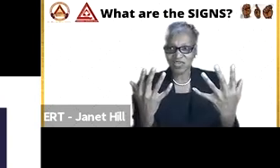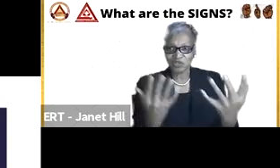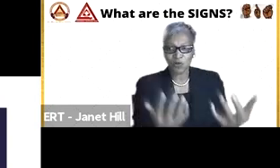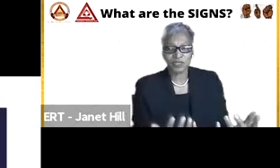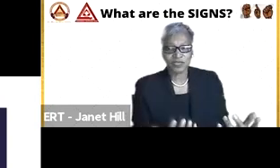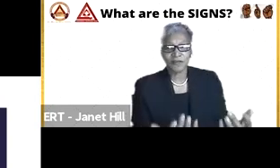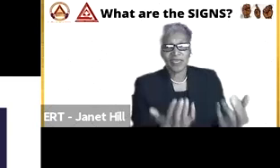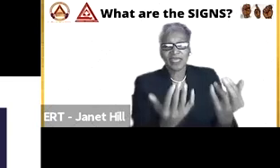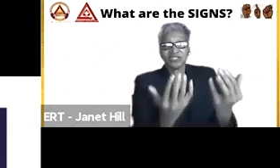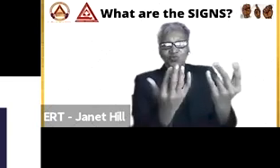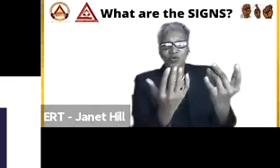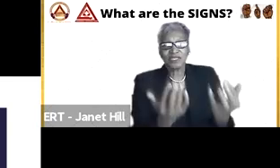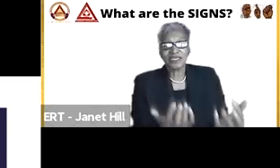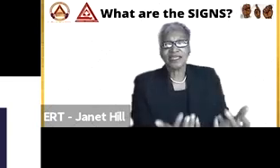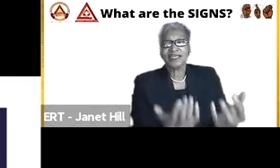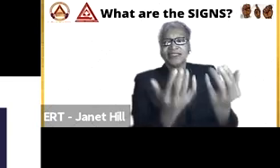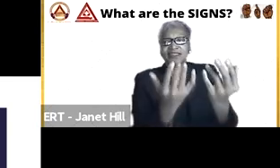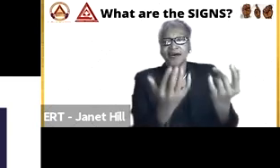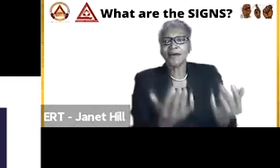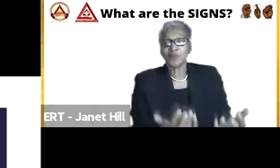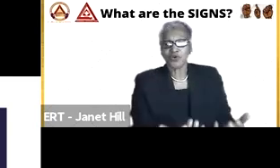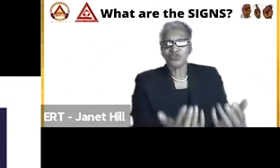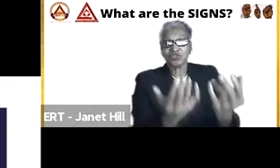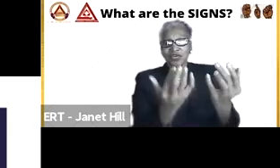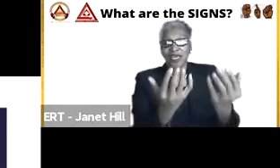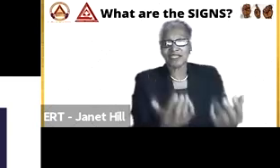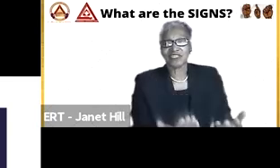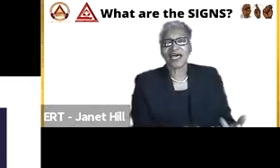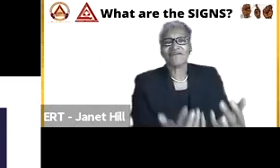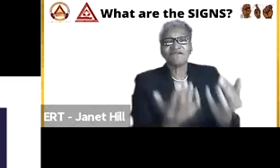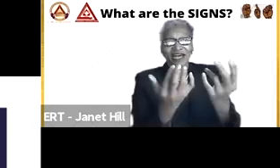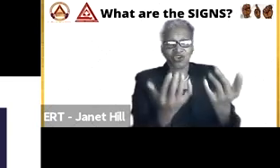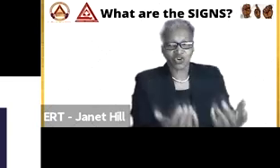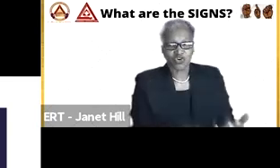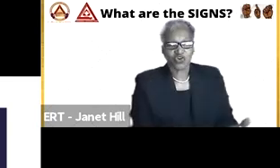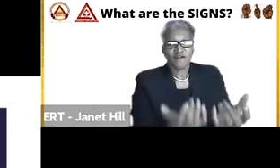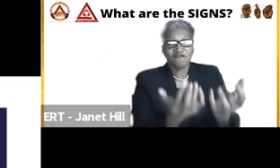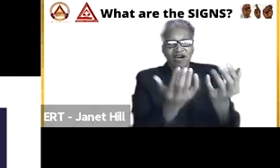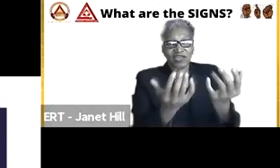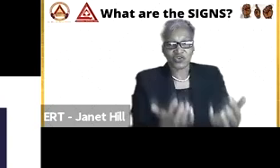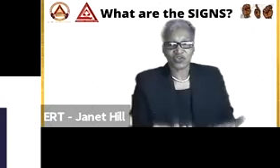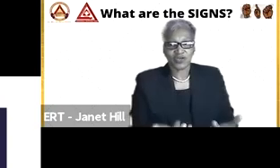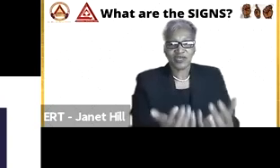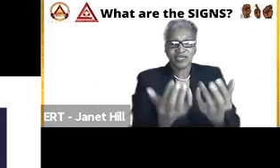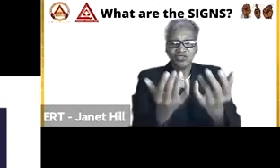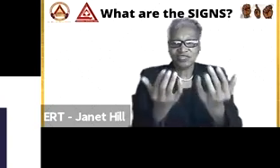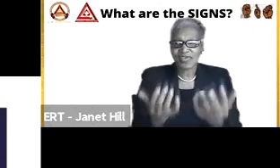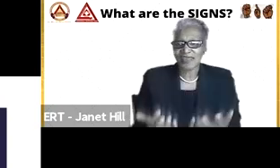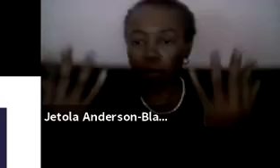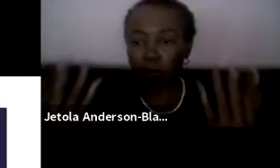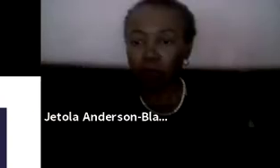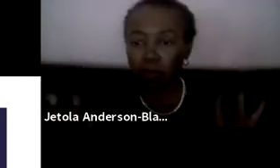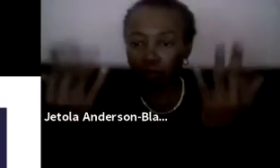five handshakes opened up. And just wiggle it upwards. And it's like fire. Fire.